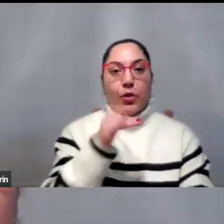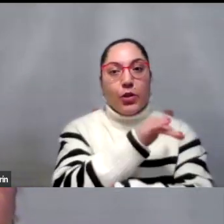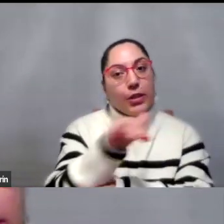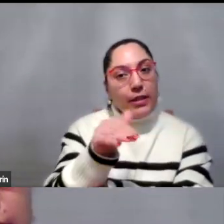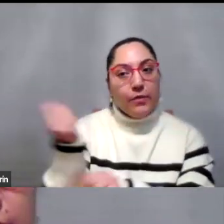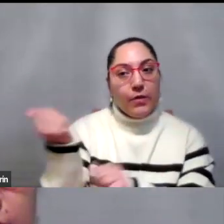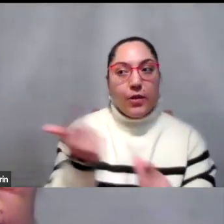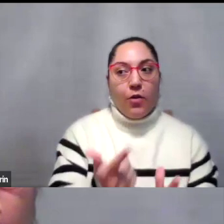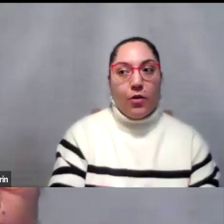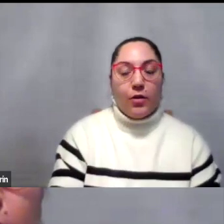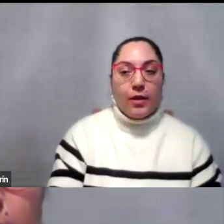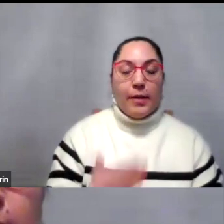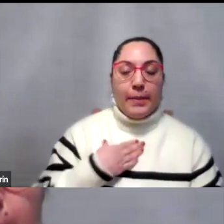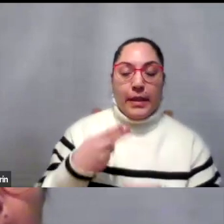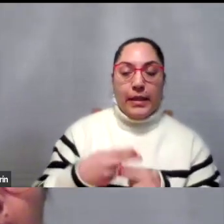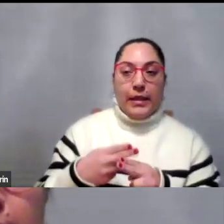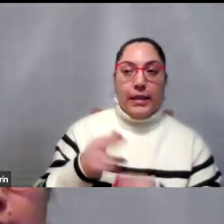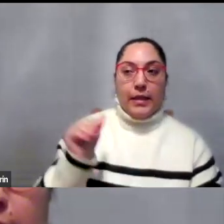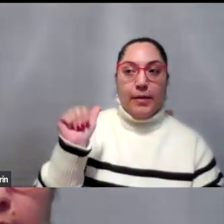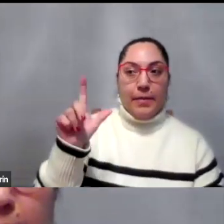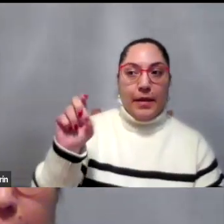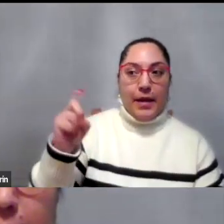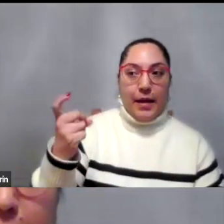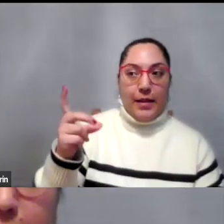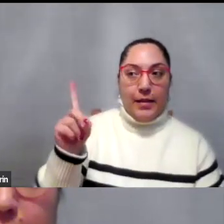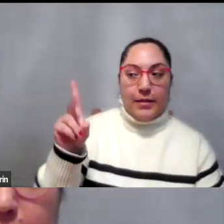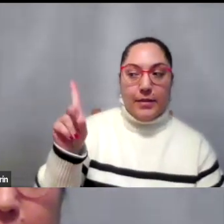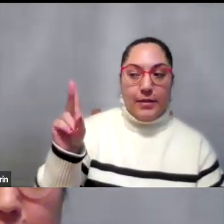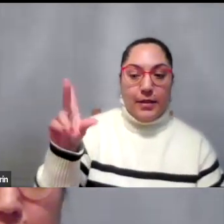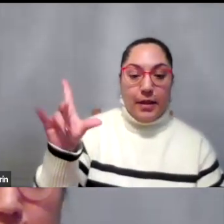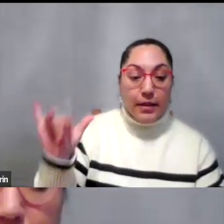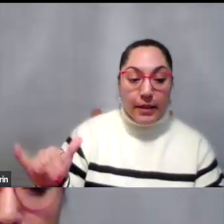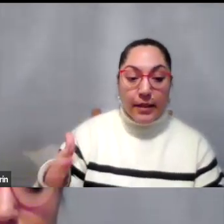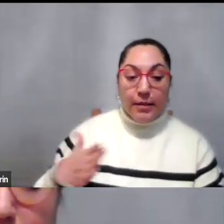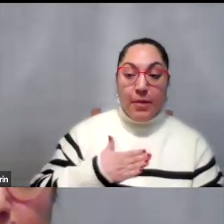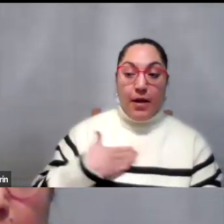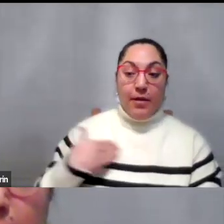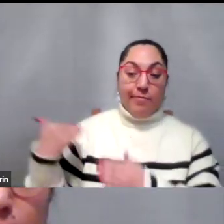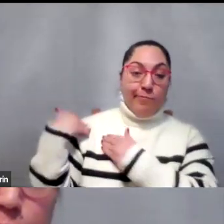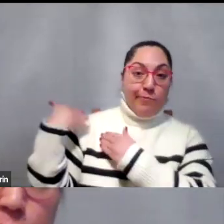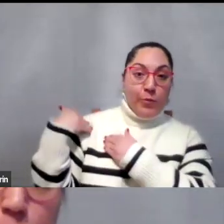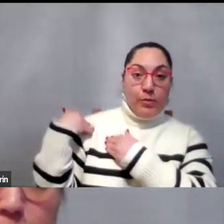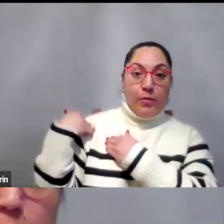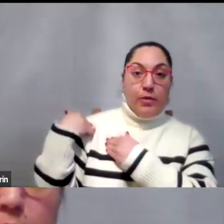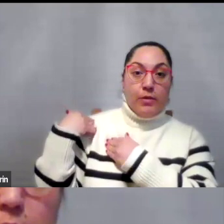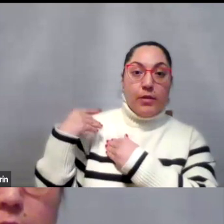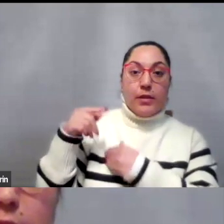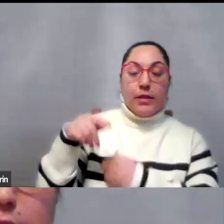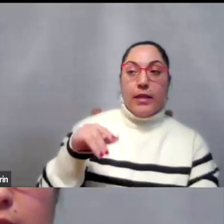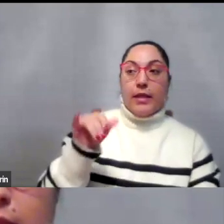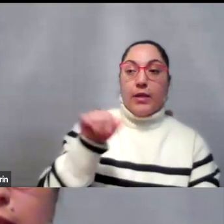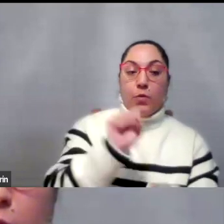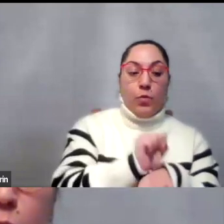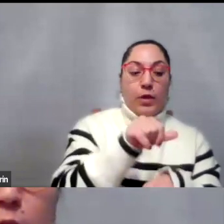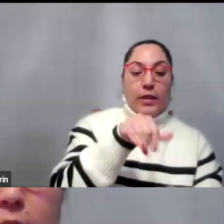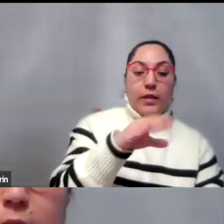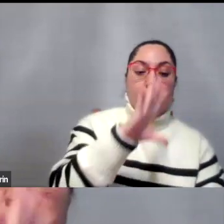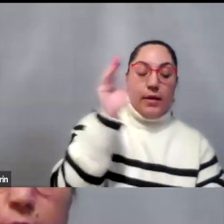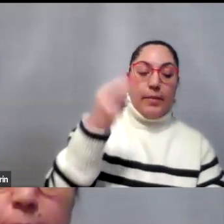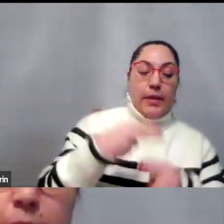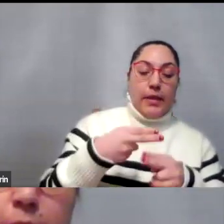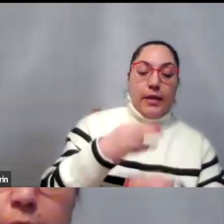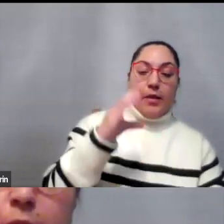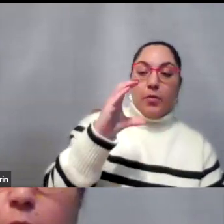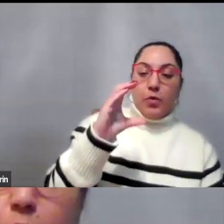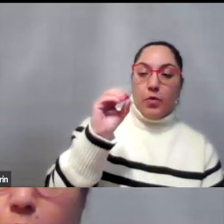everybody. My name is Alex Dudley. I'm the Transition Age Youth Director for Cornerstone Montgomery.